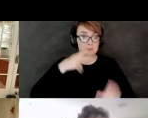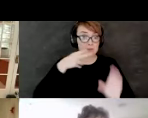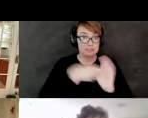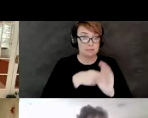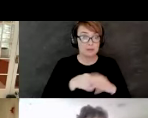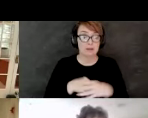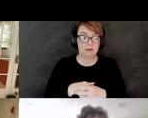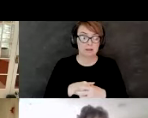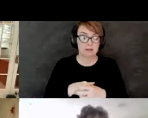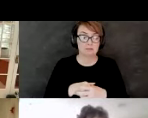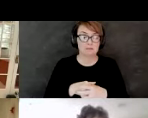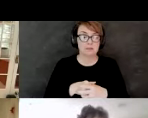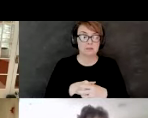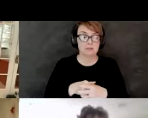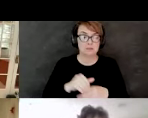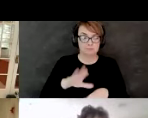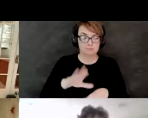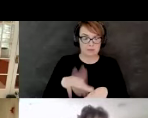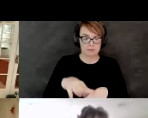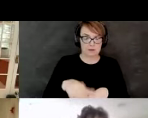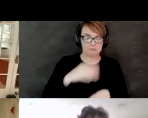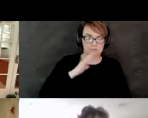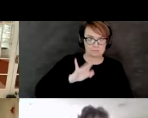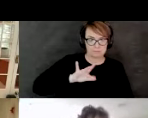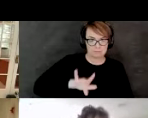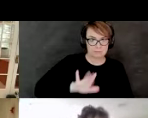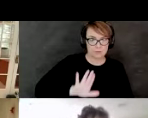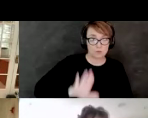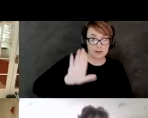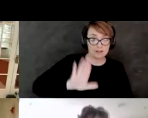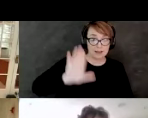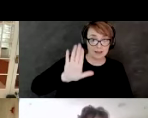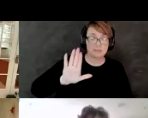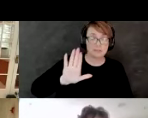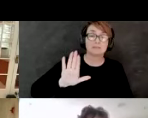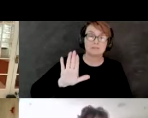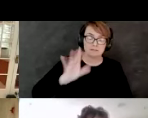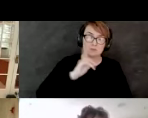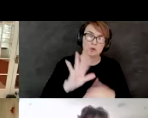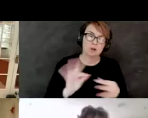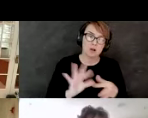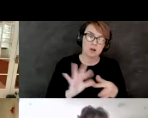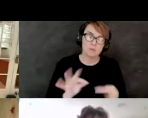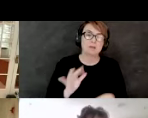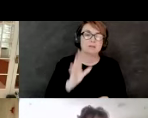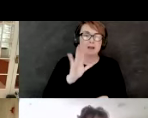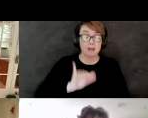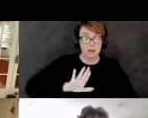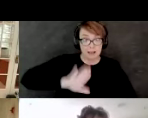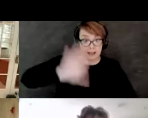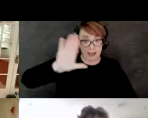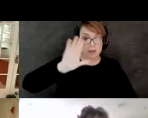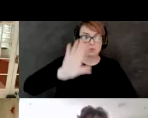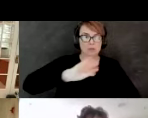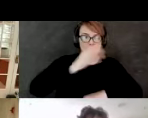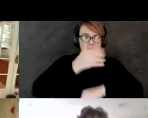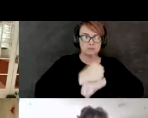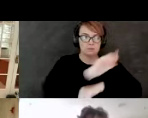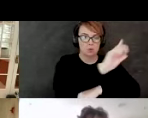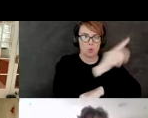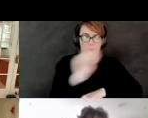the raise hand feature to comment. You'll be called on in order of raised hands. If you could please state